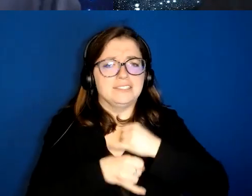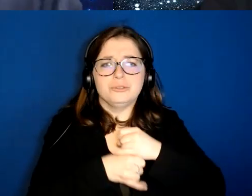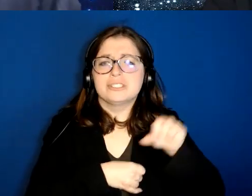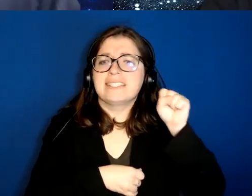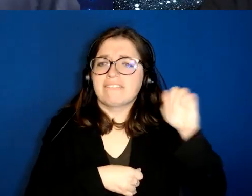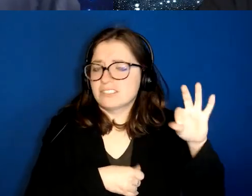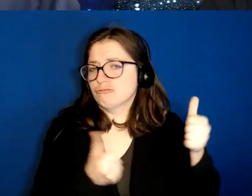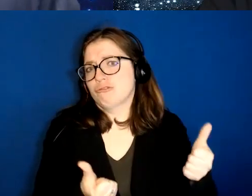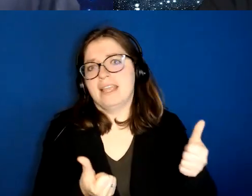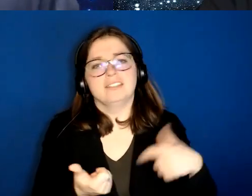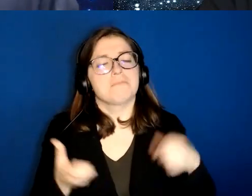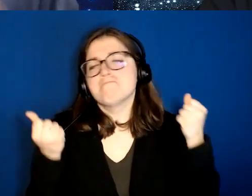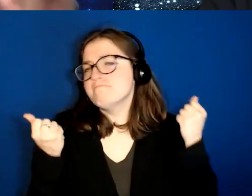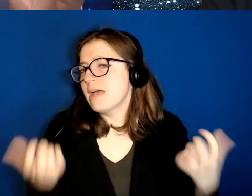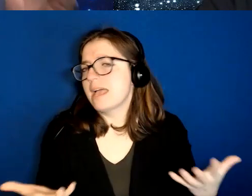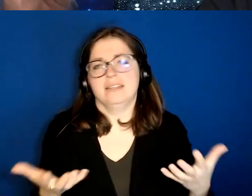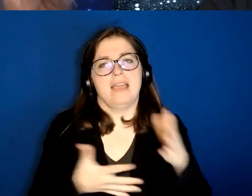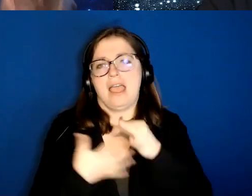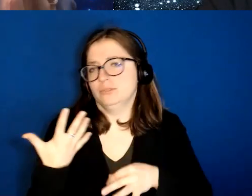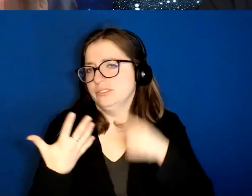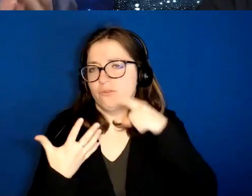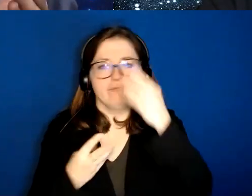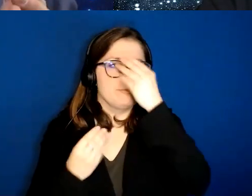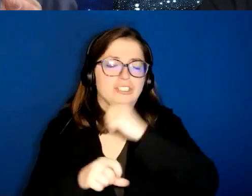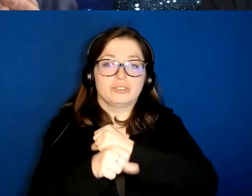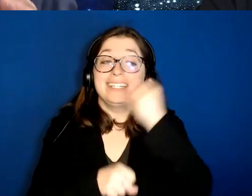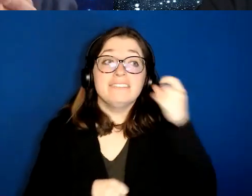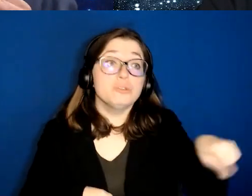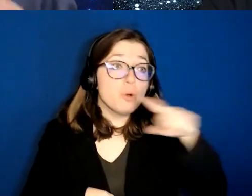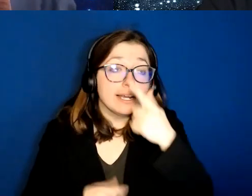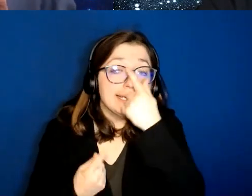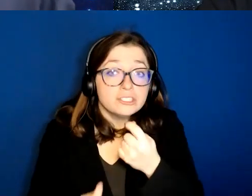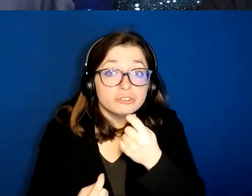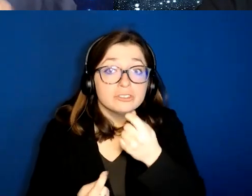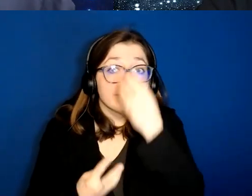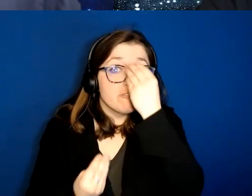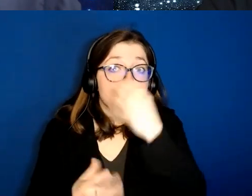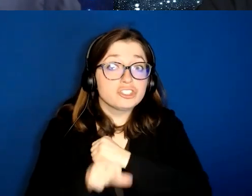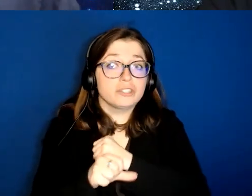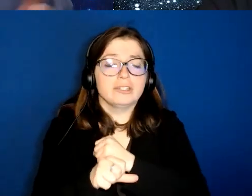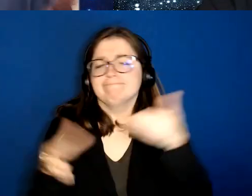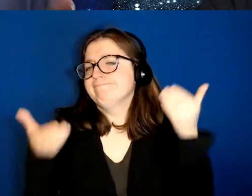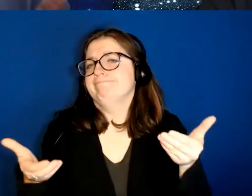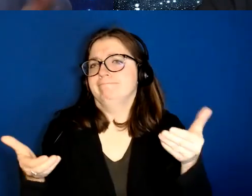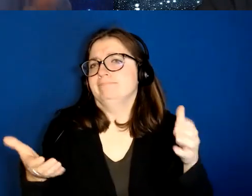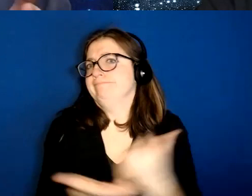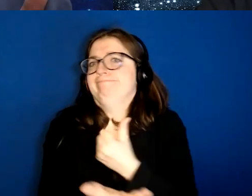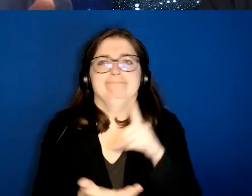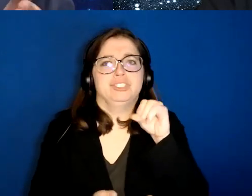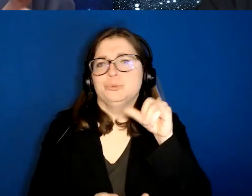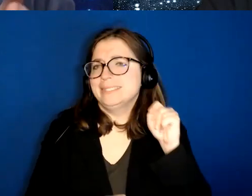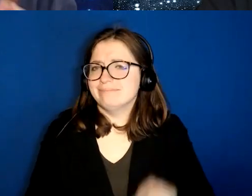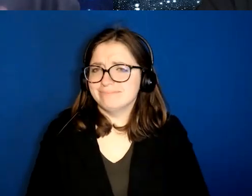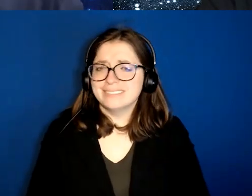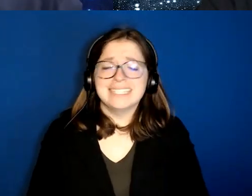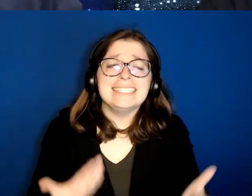many possibilities. Just if people are interested in InfoSec at all, go do it. It's easy